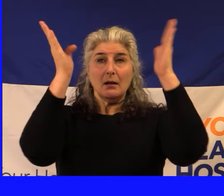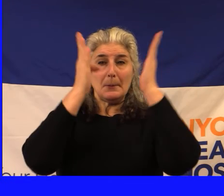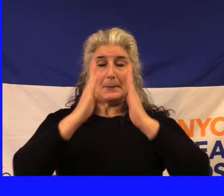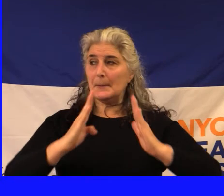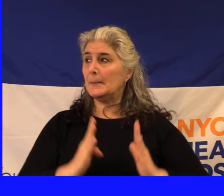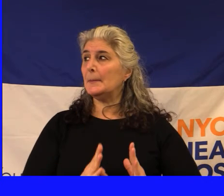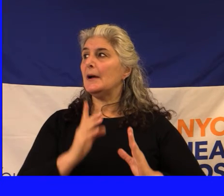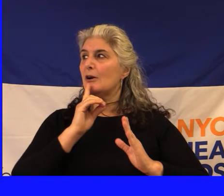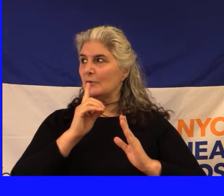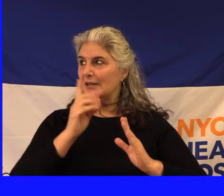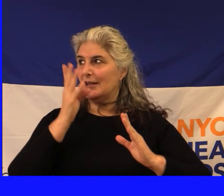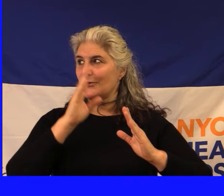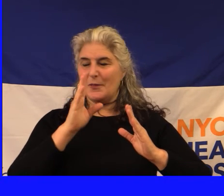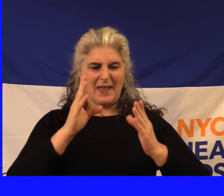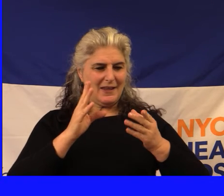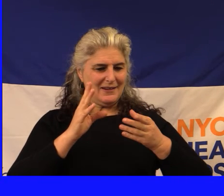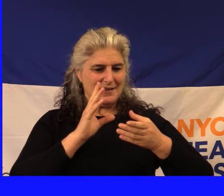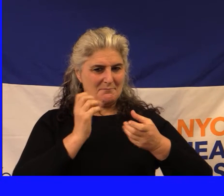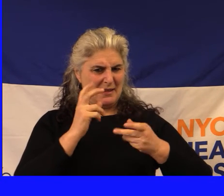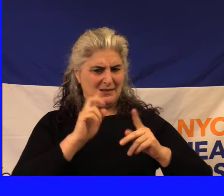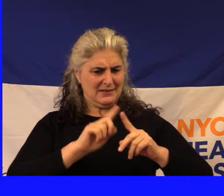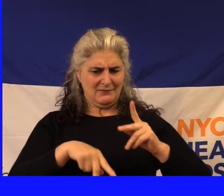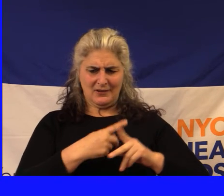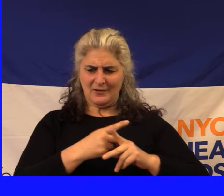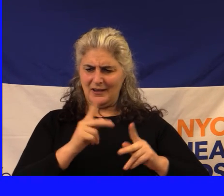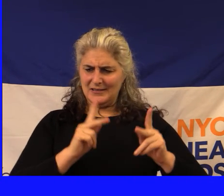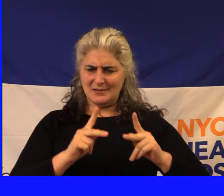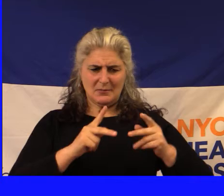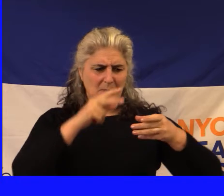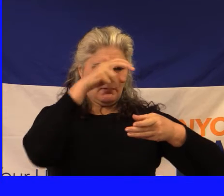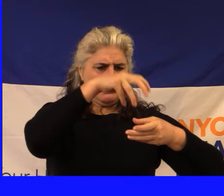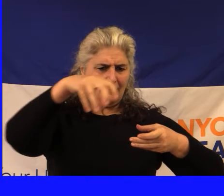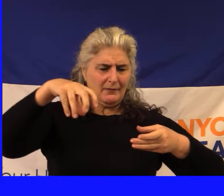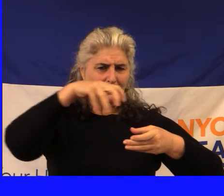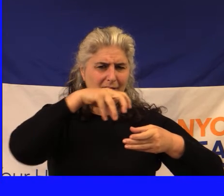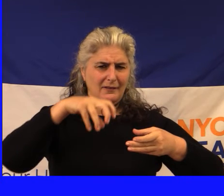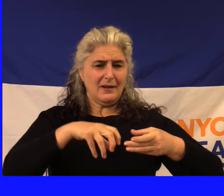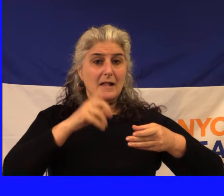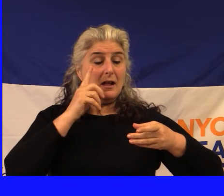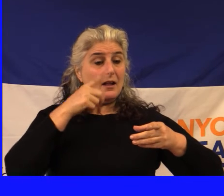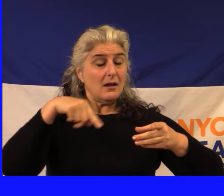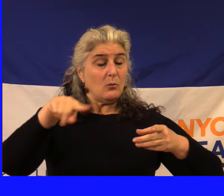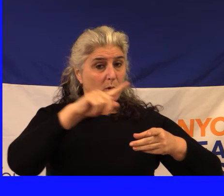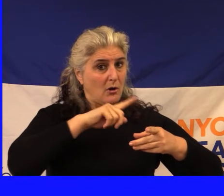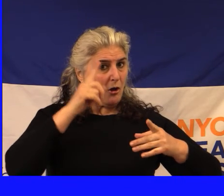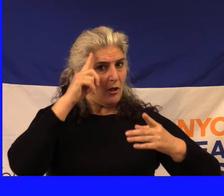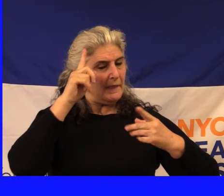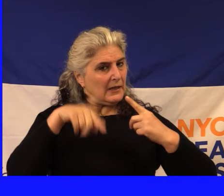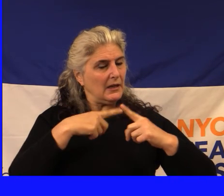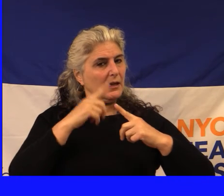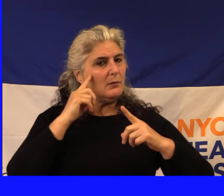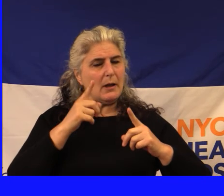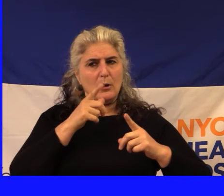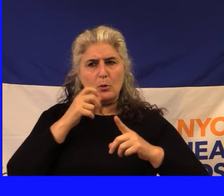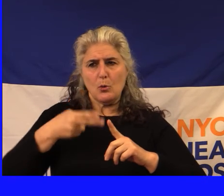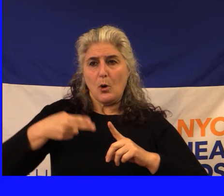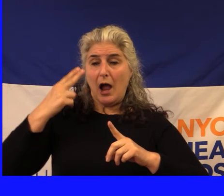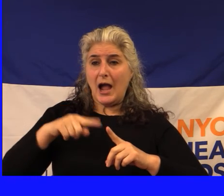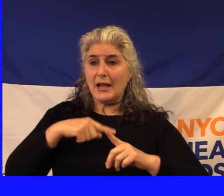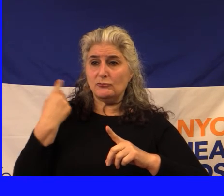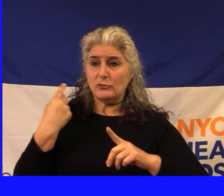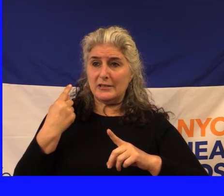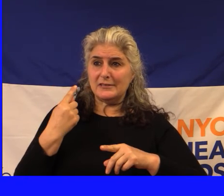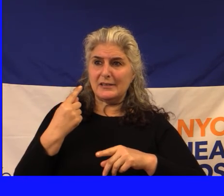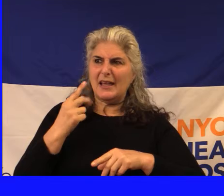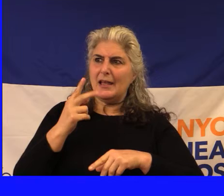are also thinking about these same high risk, high utilizing patients, and how